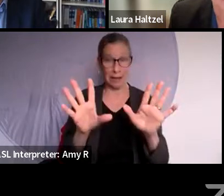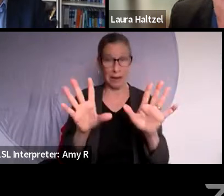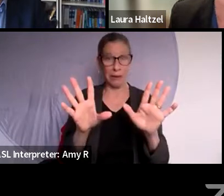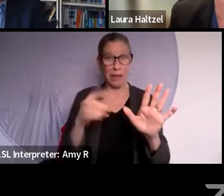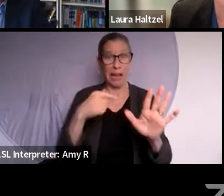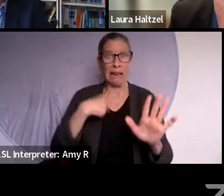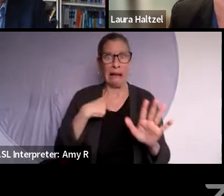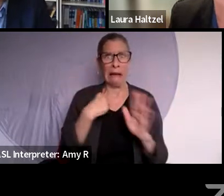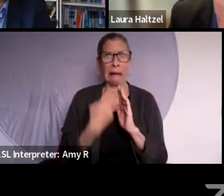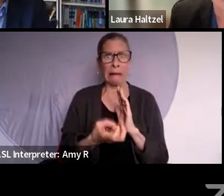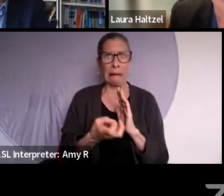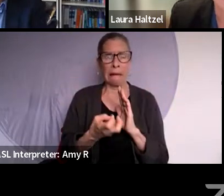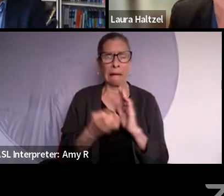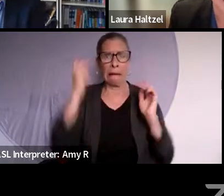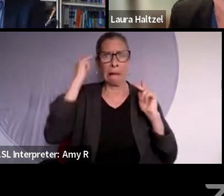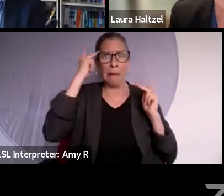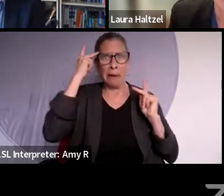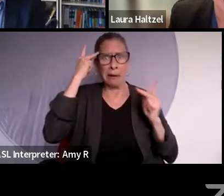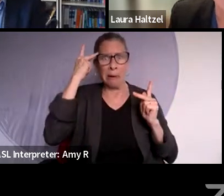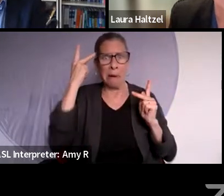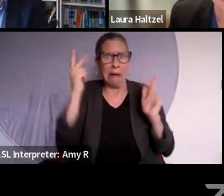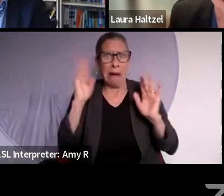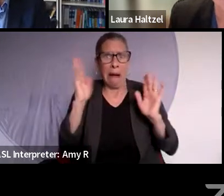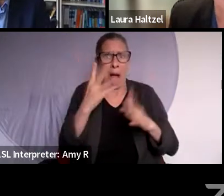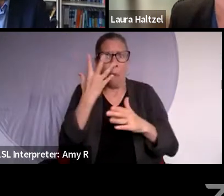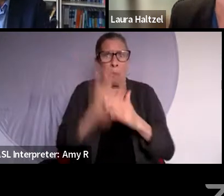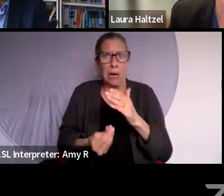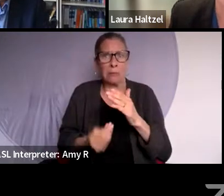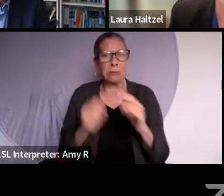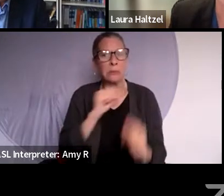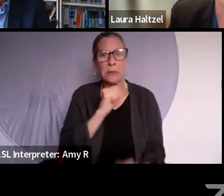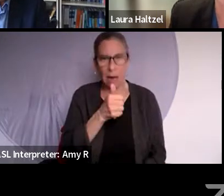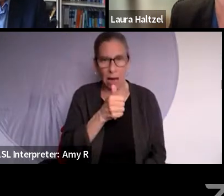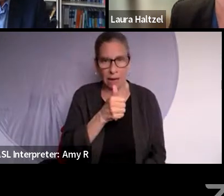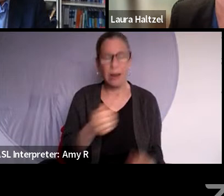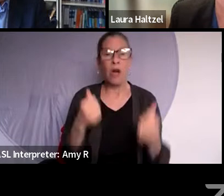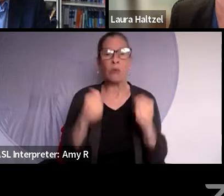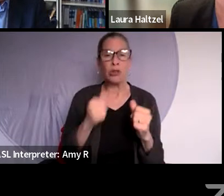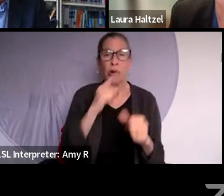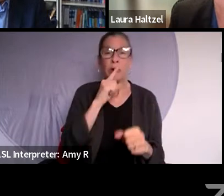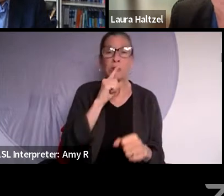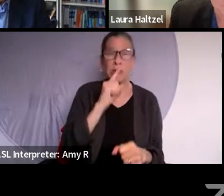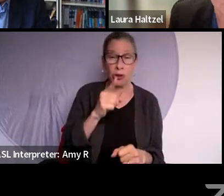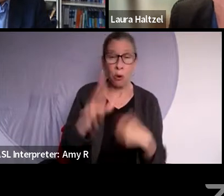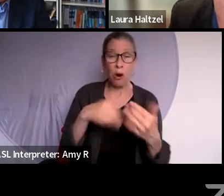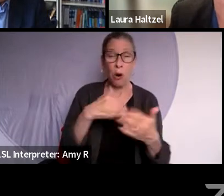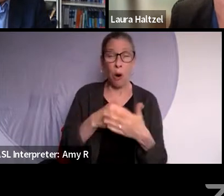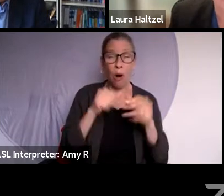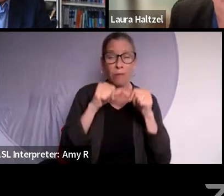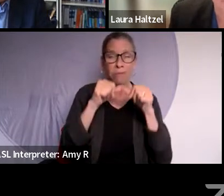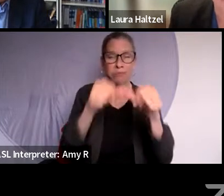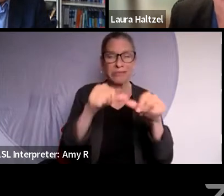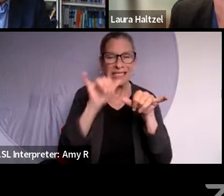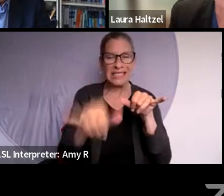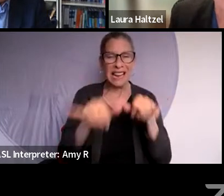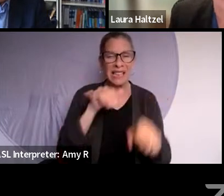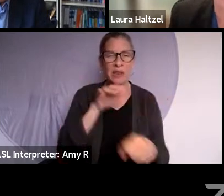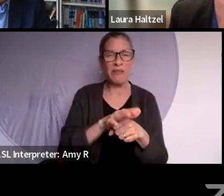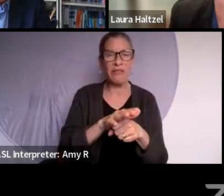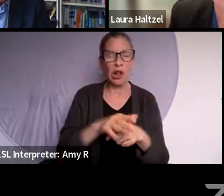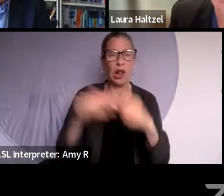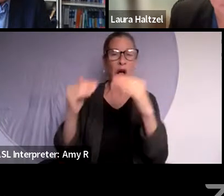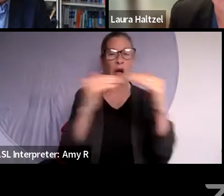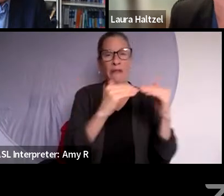even get into it, I'm like, oh no, it's all over. It's not all over. It's like, we're trying to make sure that everything stays full,